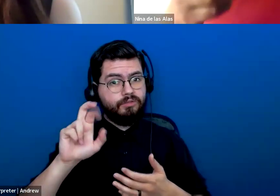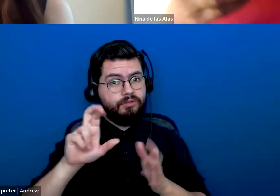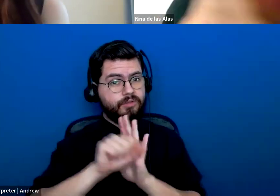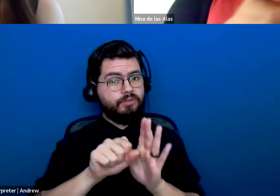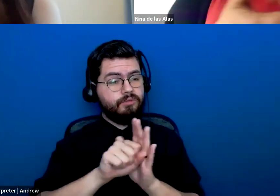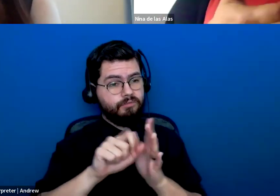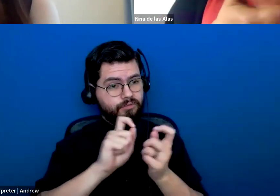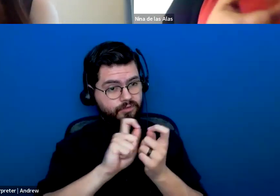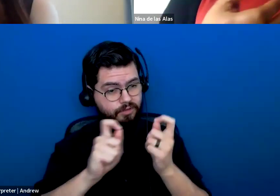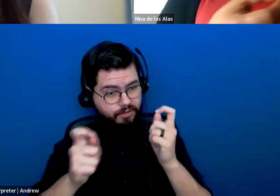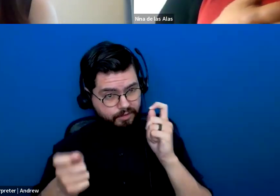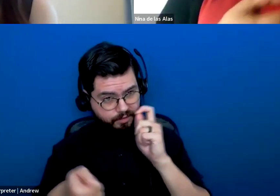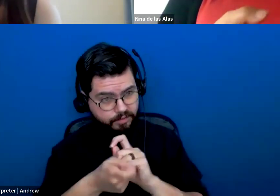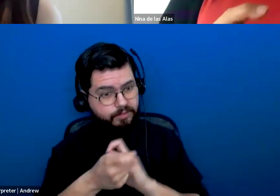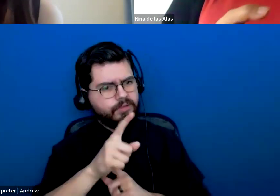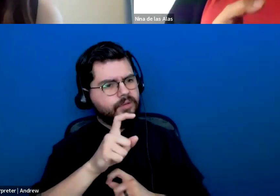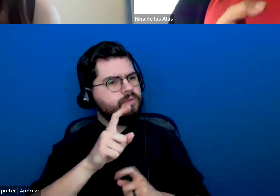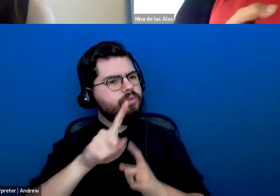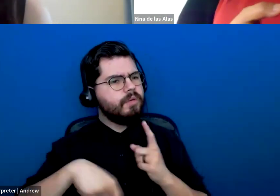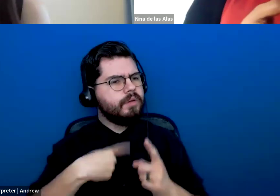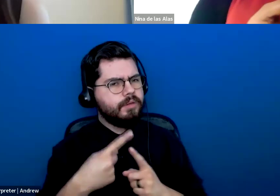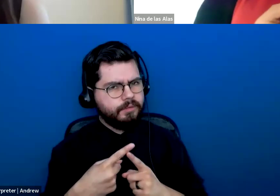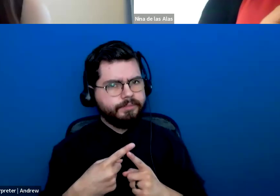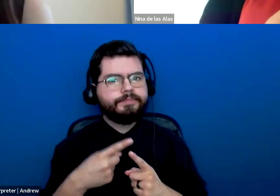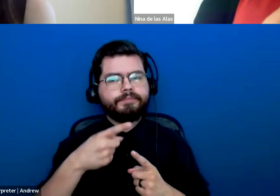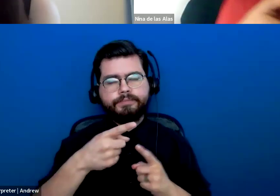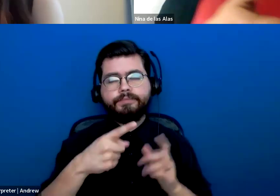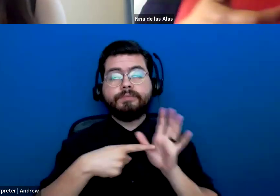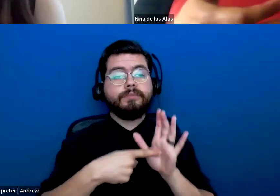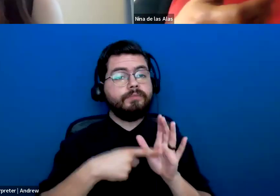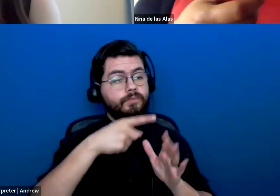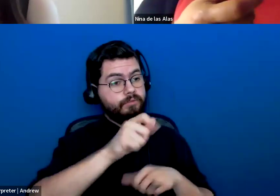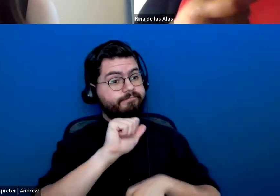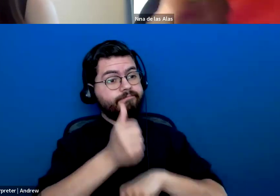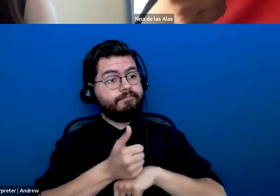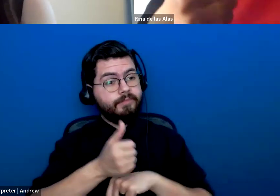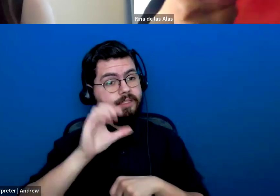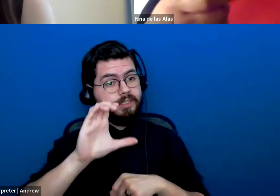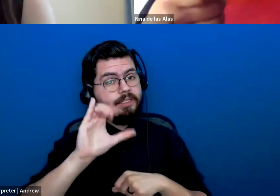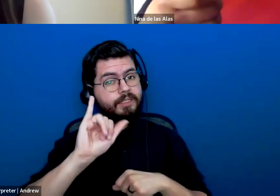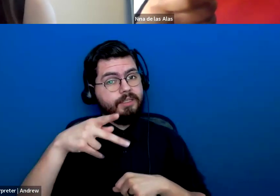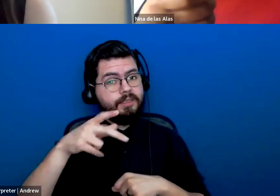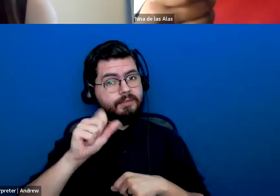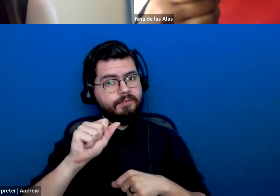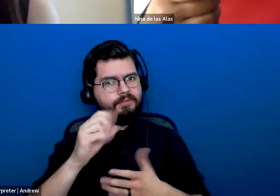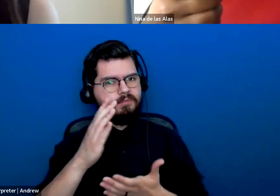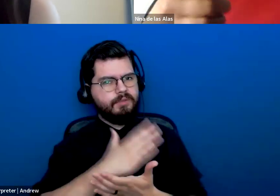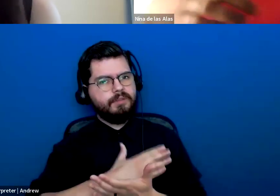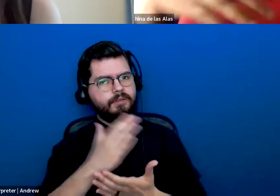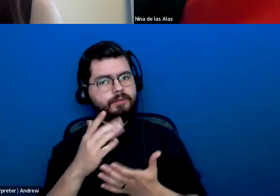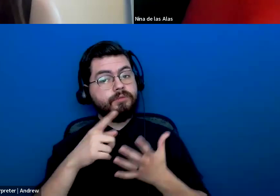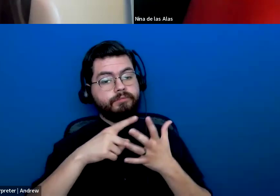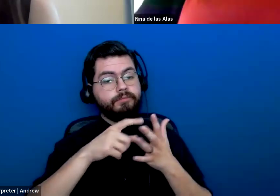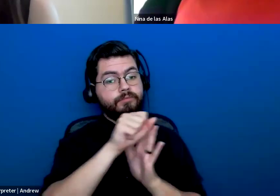you say if you implement the CIPS scale, say at the beginning of the